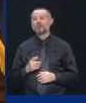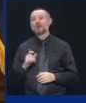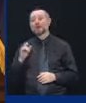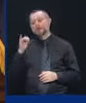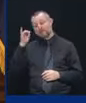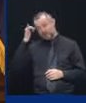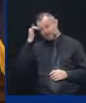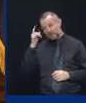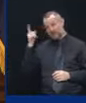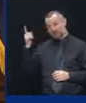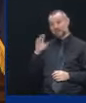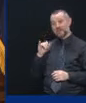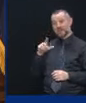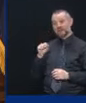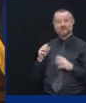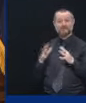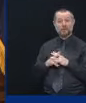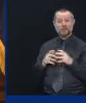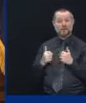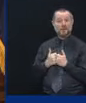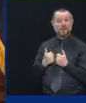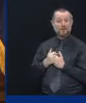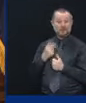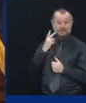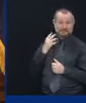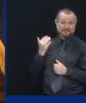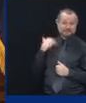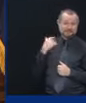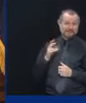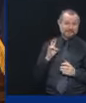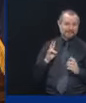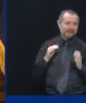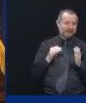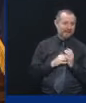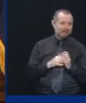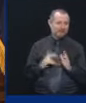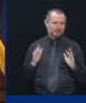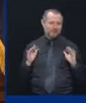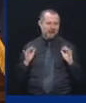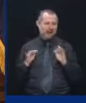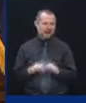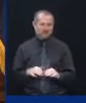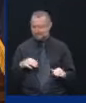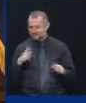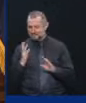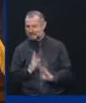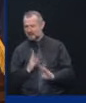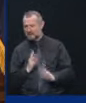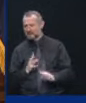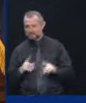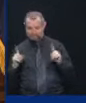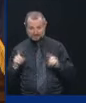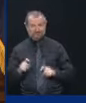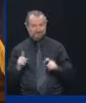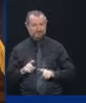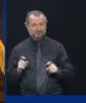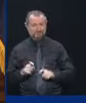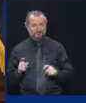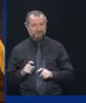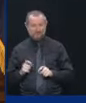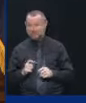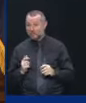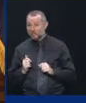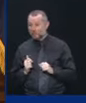game, Buffalo Bills playoff game, 7,000 people in a stadium, all tested prior